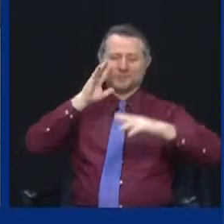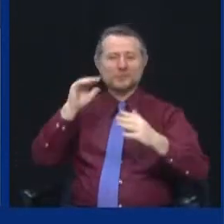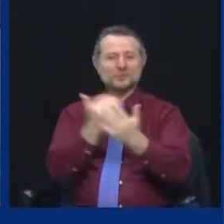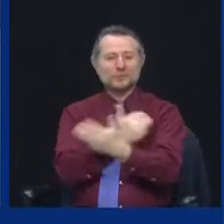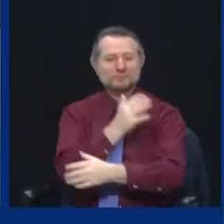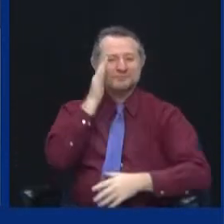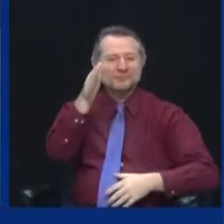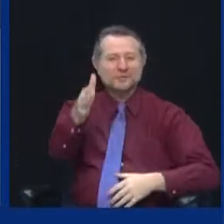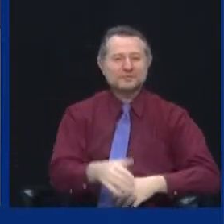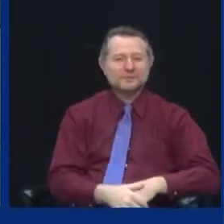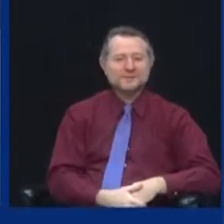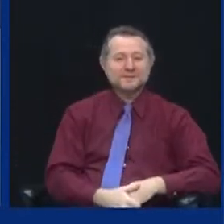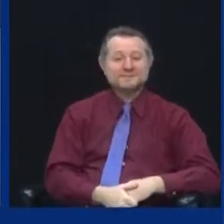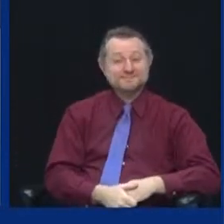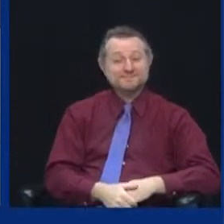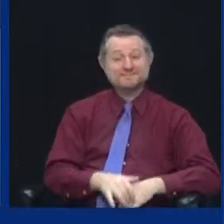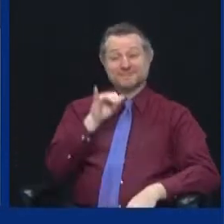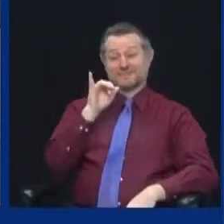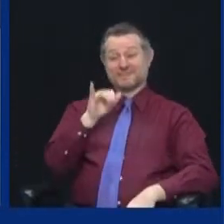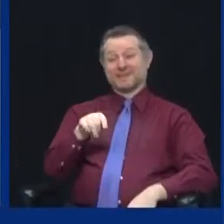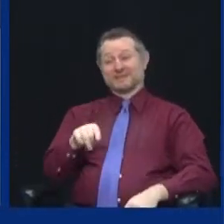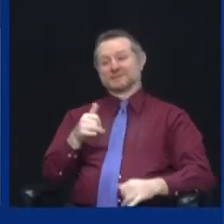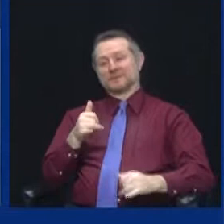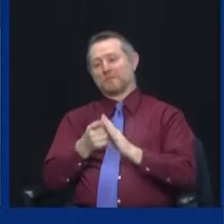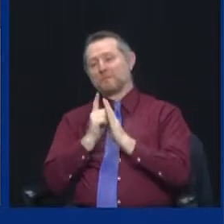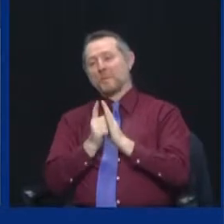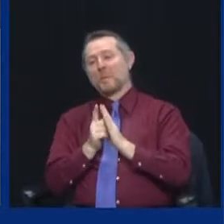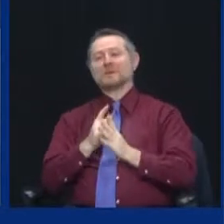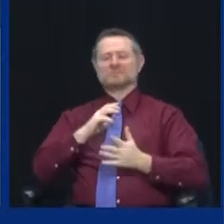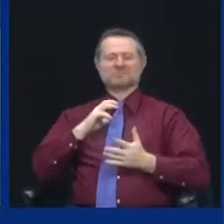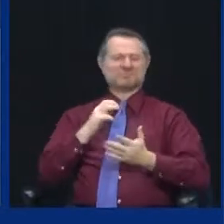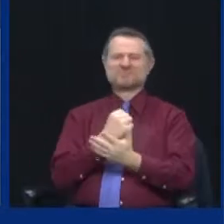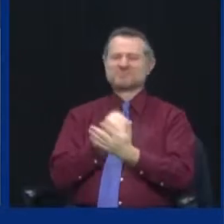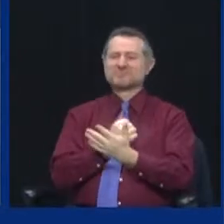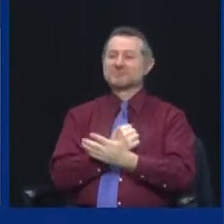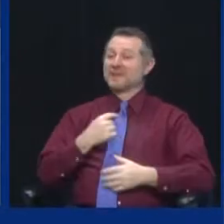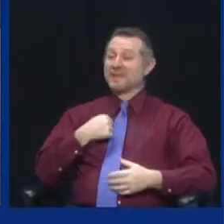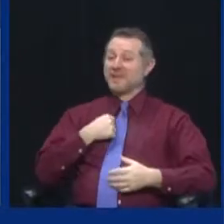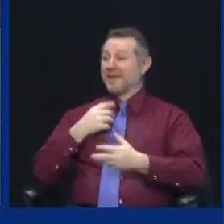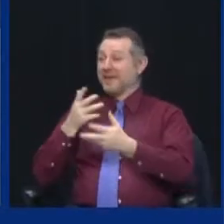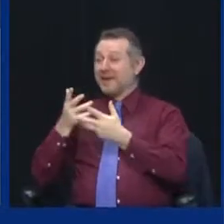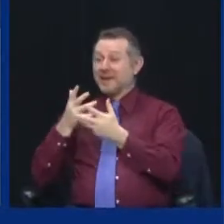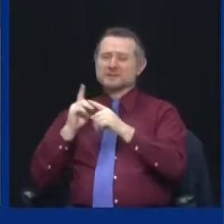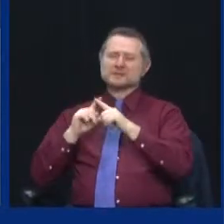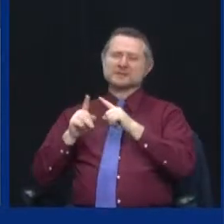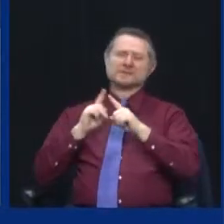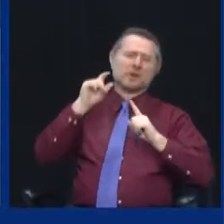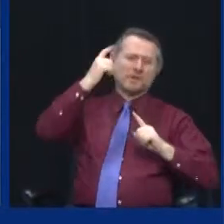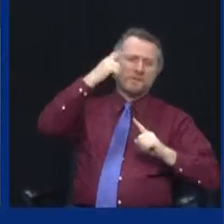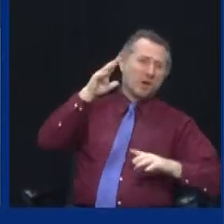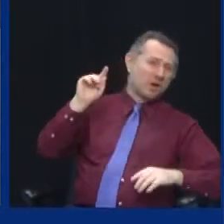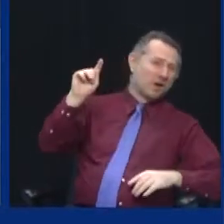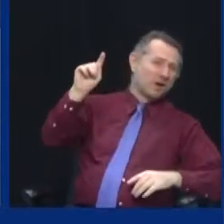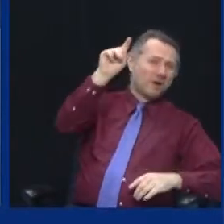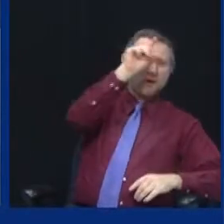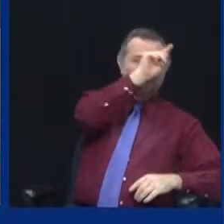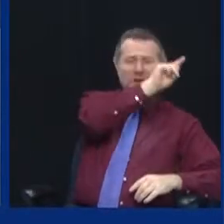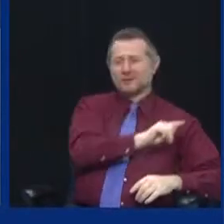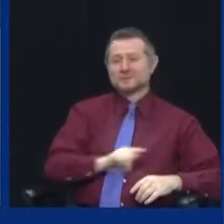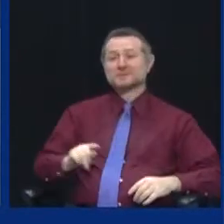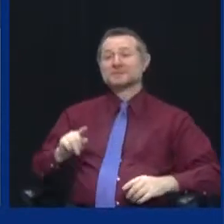And there is a moment of opportunity. Because I talk to governors all across the state, I talk to international